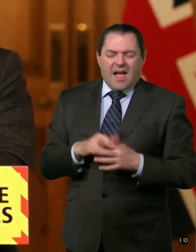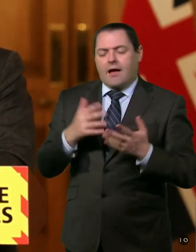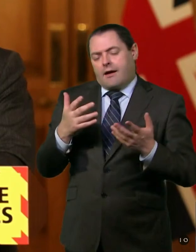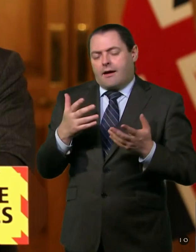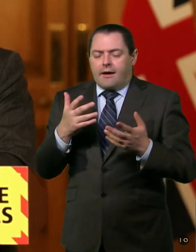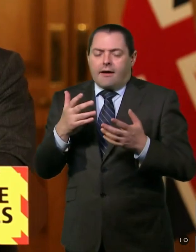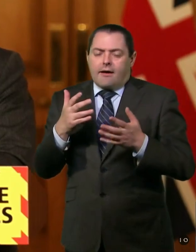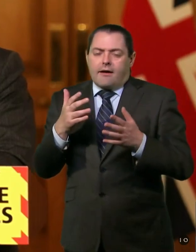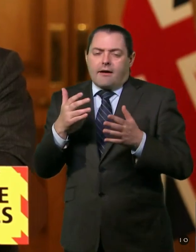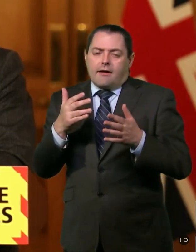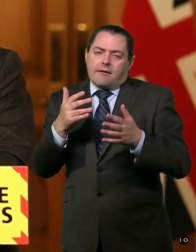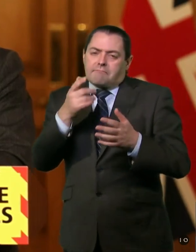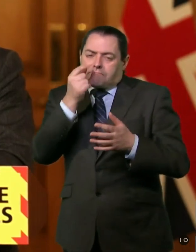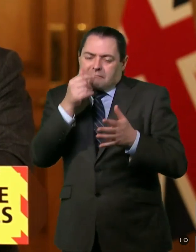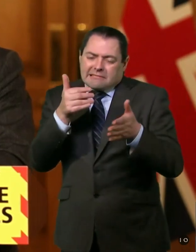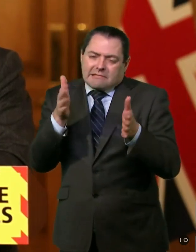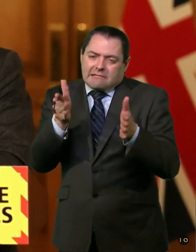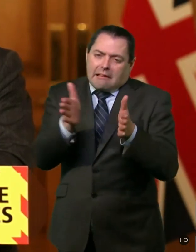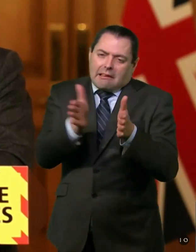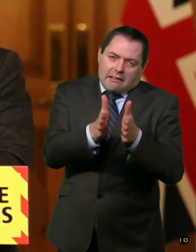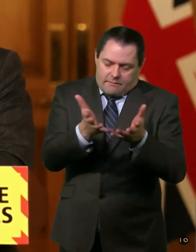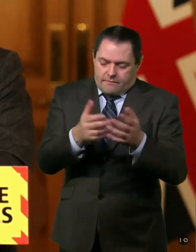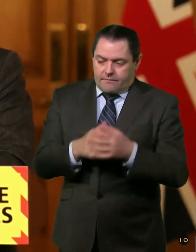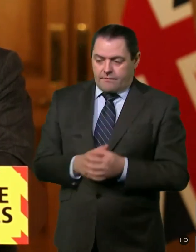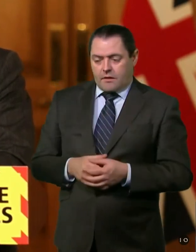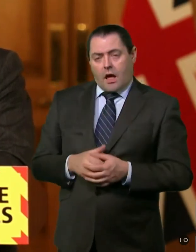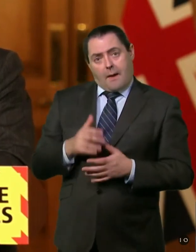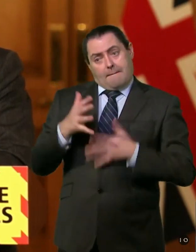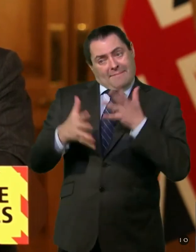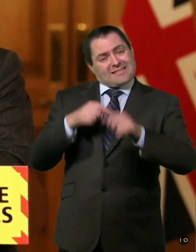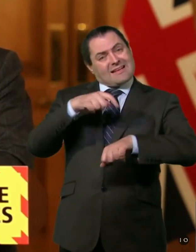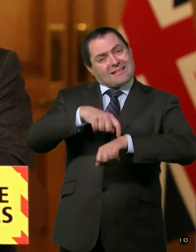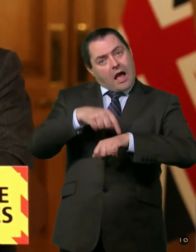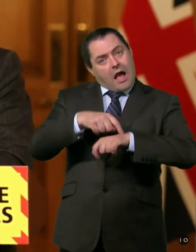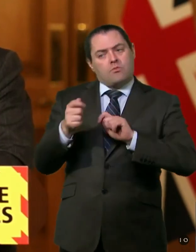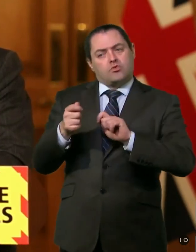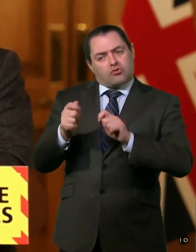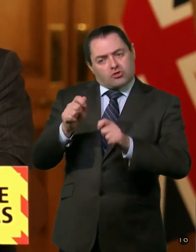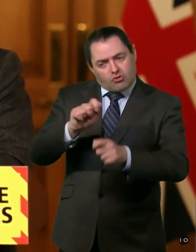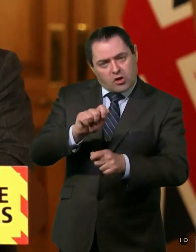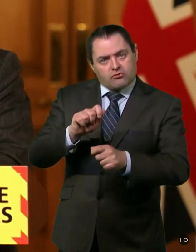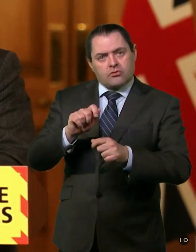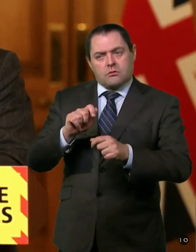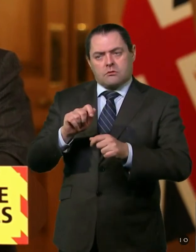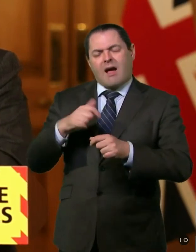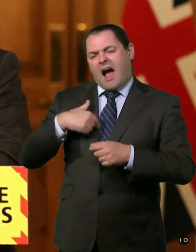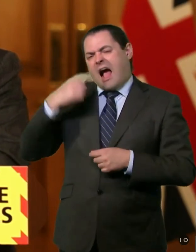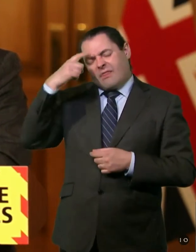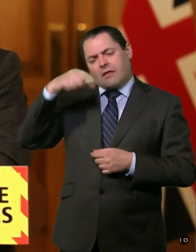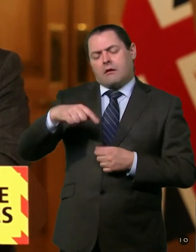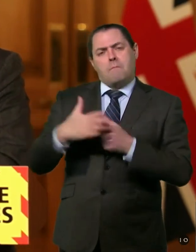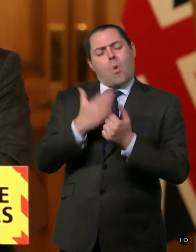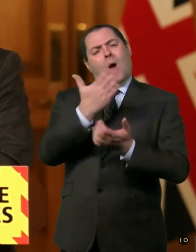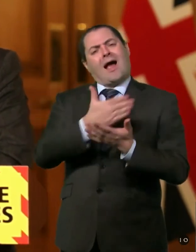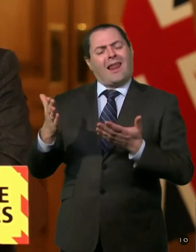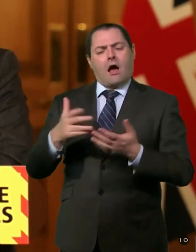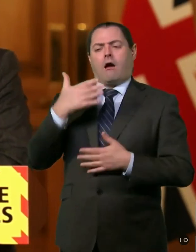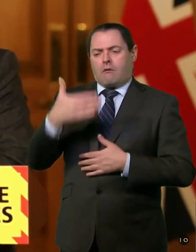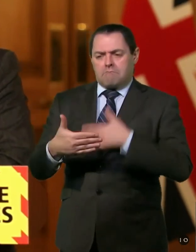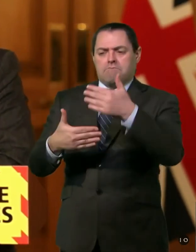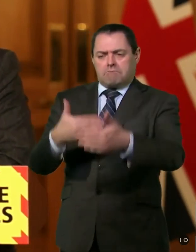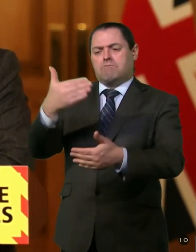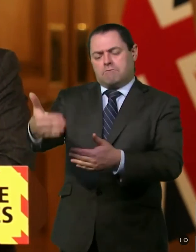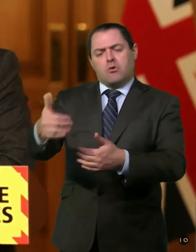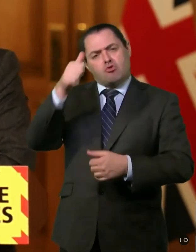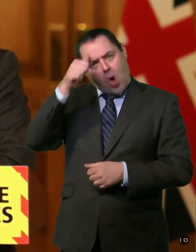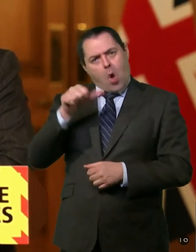but I believe it will provide clarity and certainty about the way ahead, a roadmap that we can